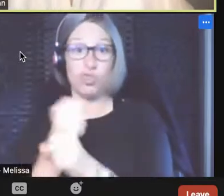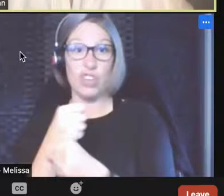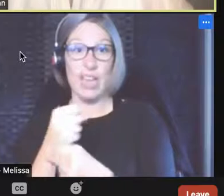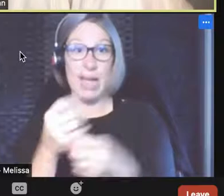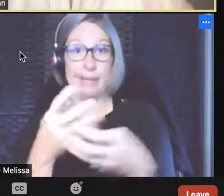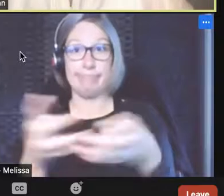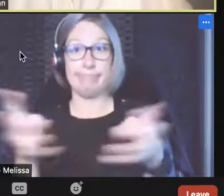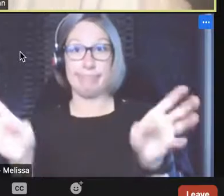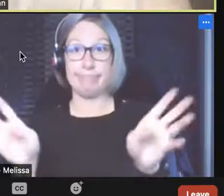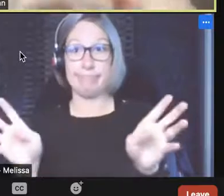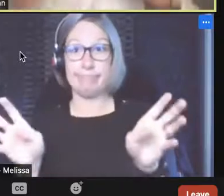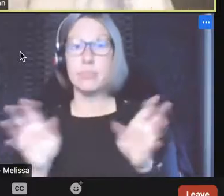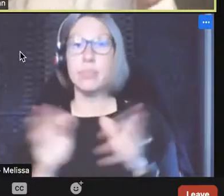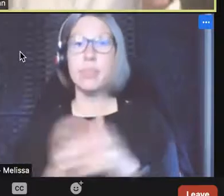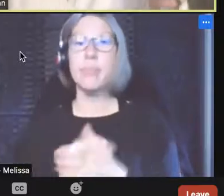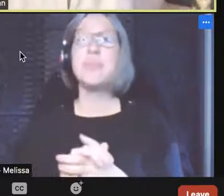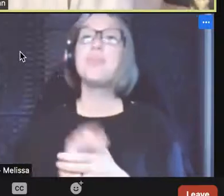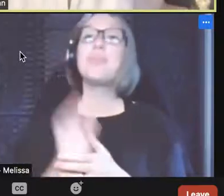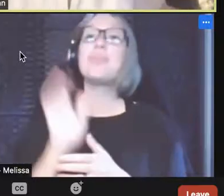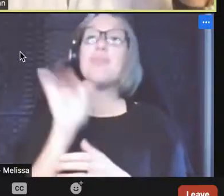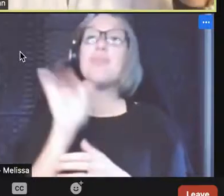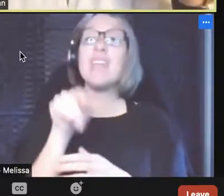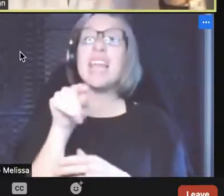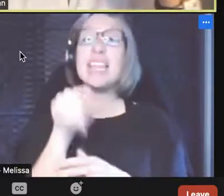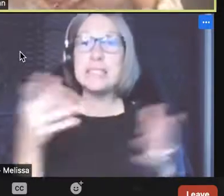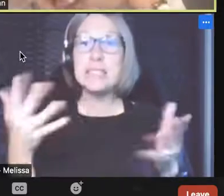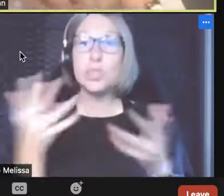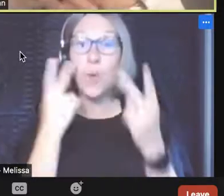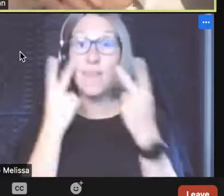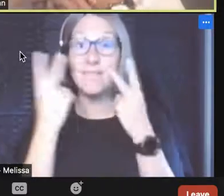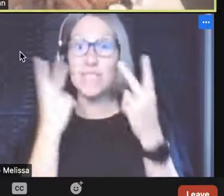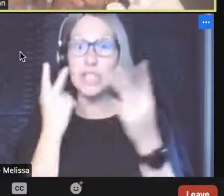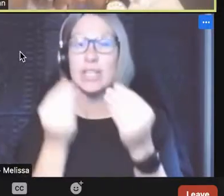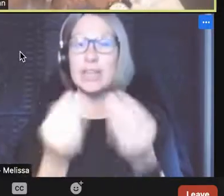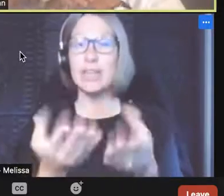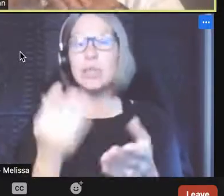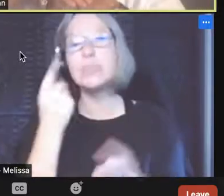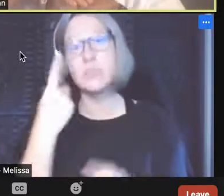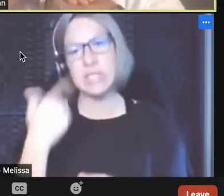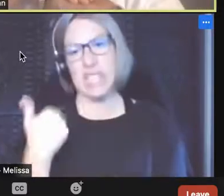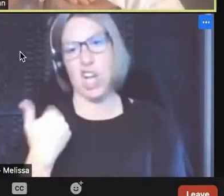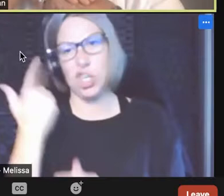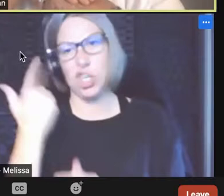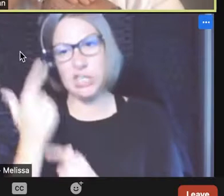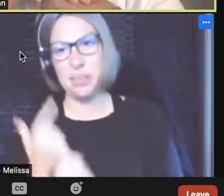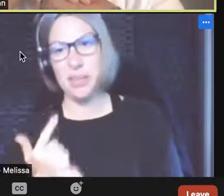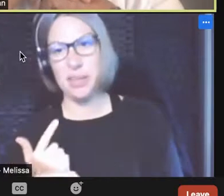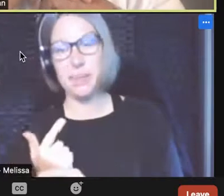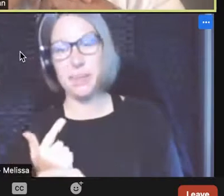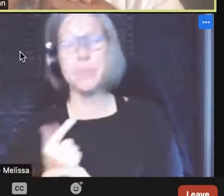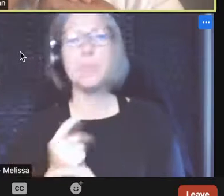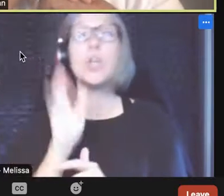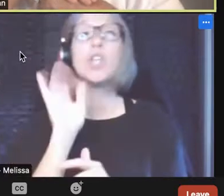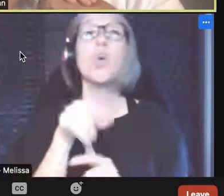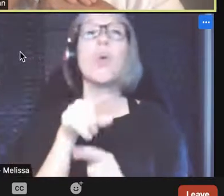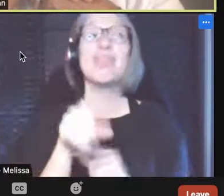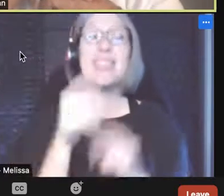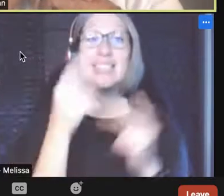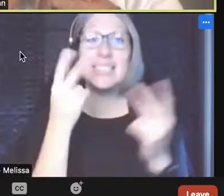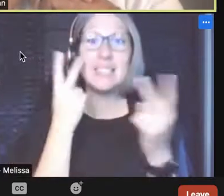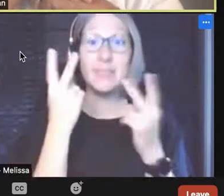So this is what vision gives you, and by the way, a younger sibling, this is what vision gives you in terms of comparative